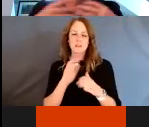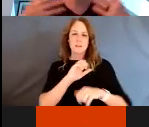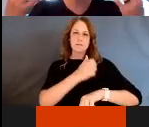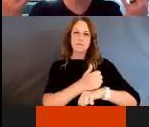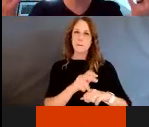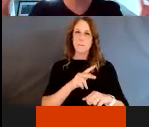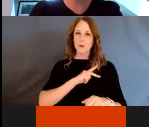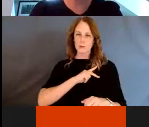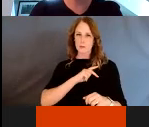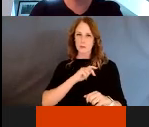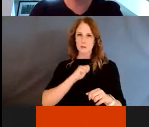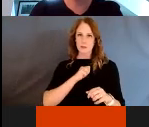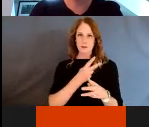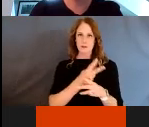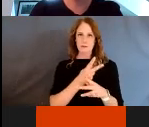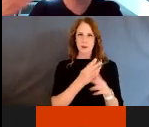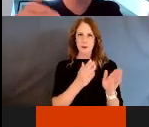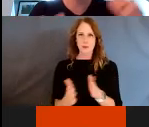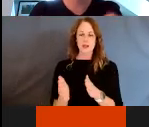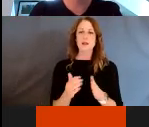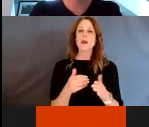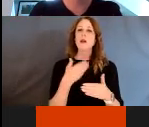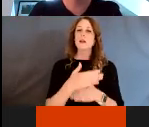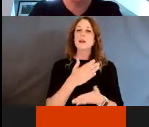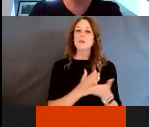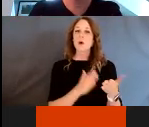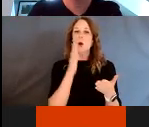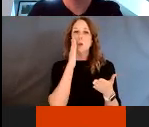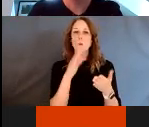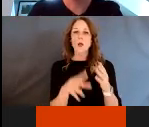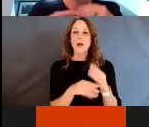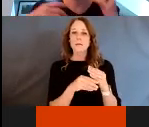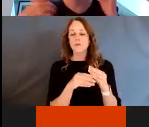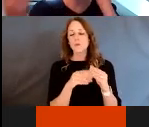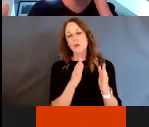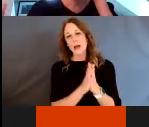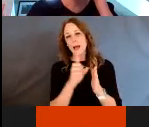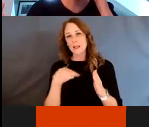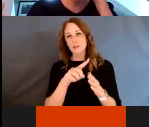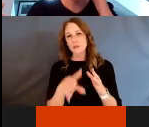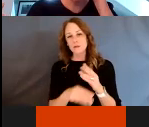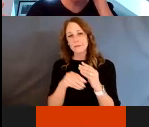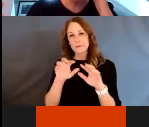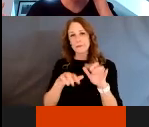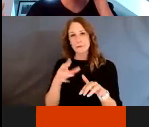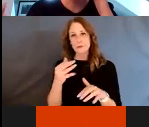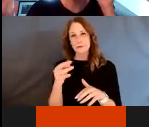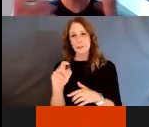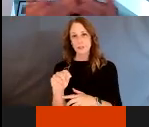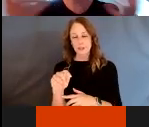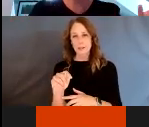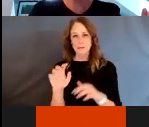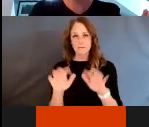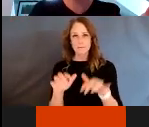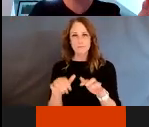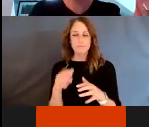this, we are going to ask you to drop some stuff in the chat, and give us some